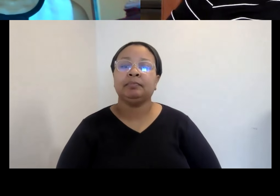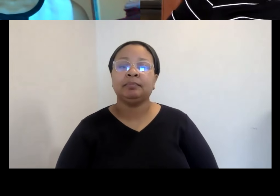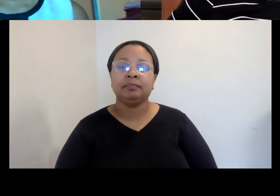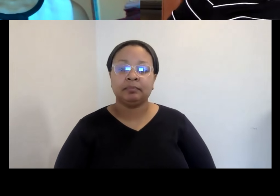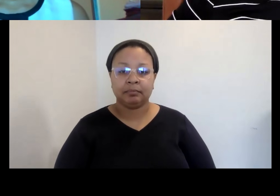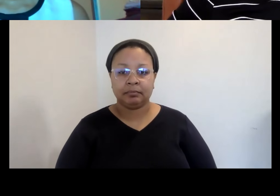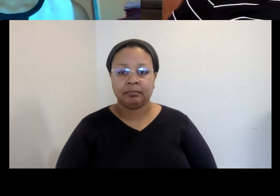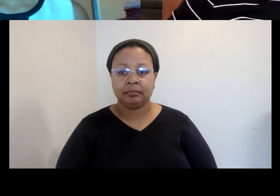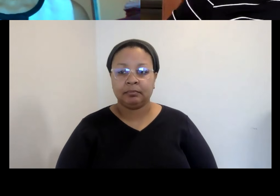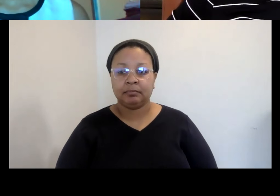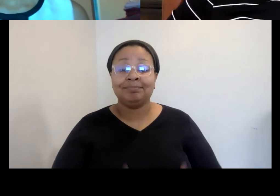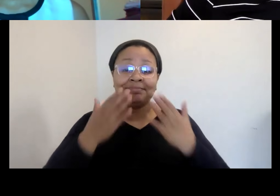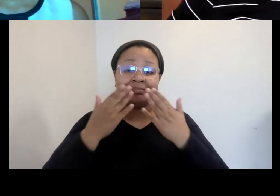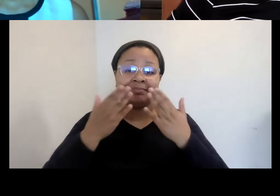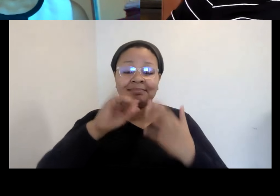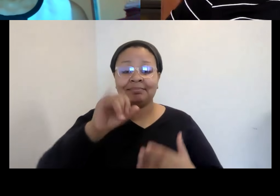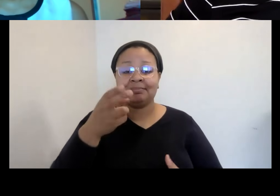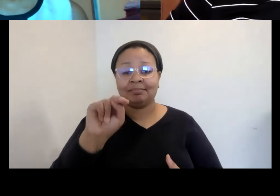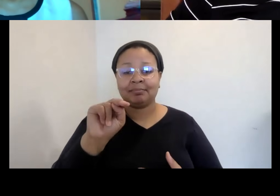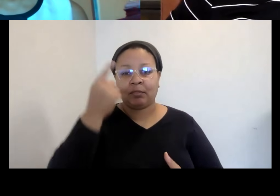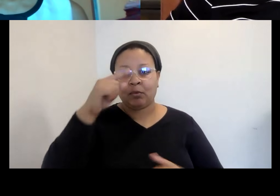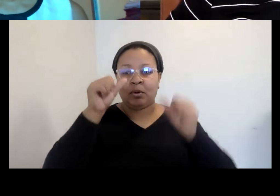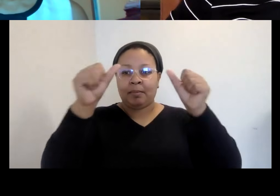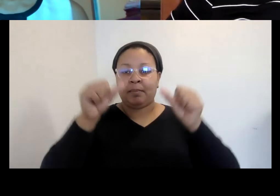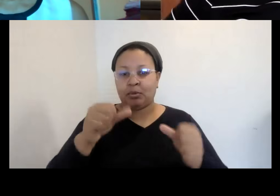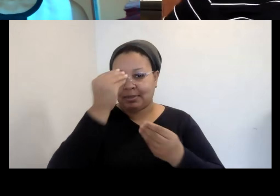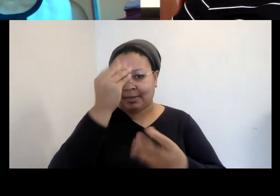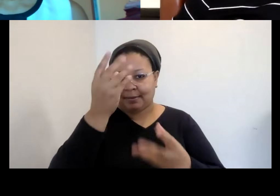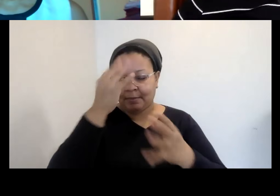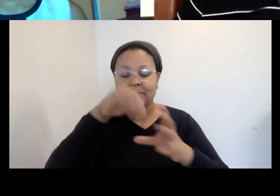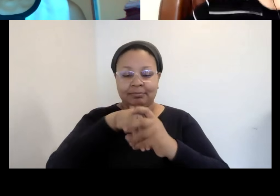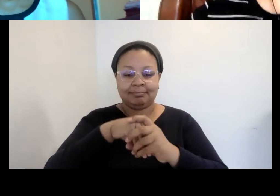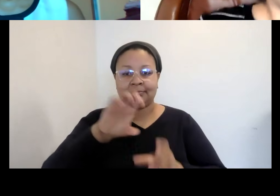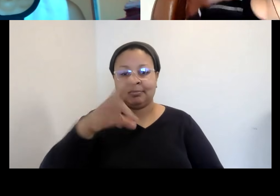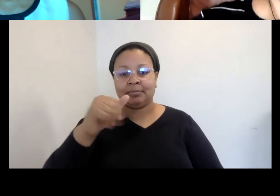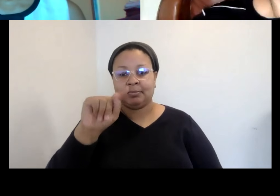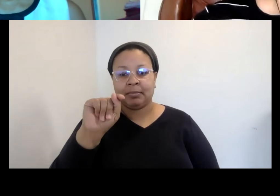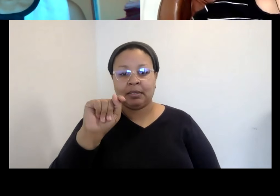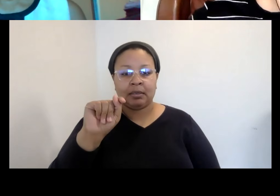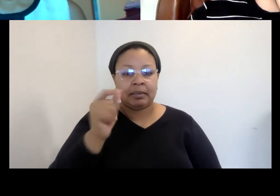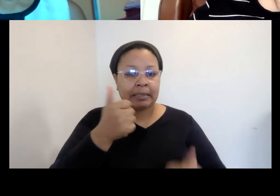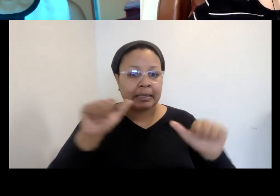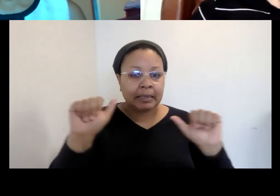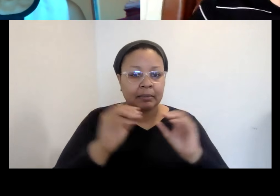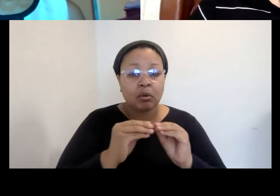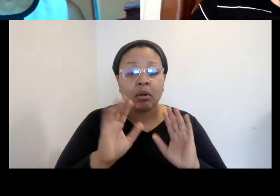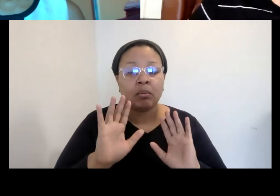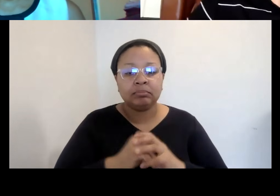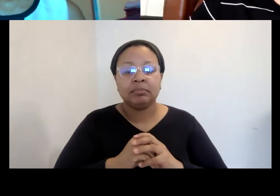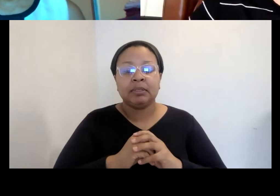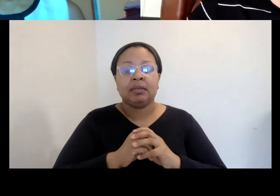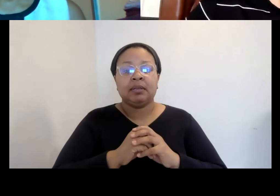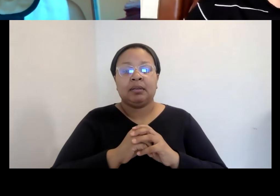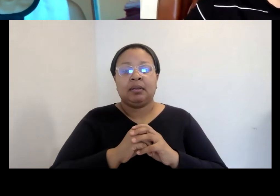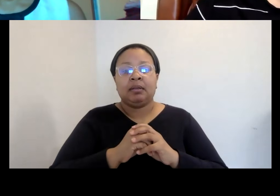Okay, and thank you, John, for posting information in the chat. Do we have any more questions? Oh, here we go. Here's another one